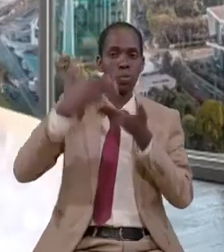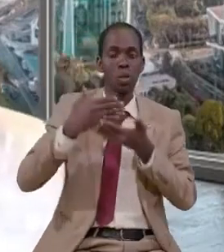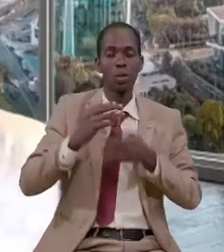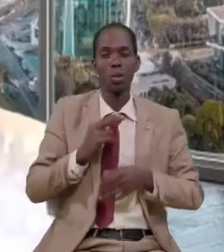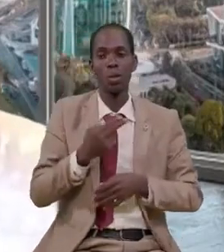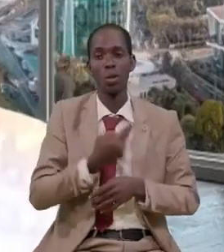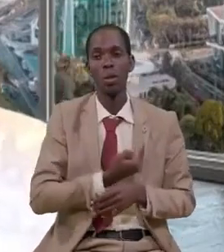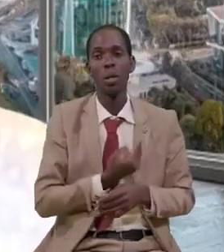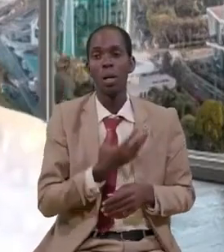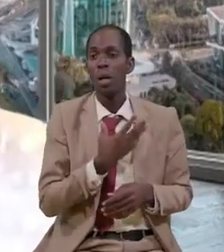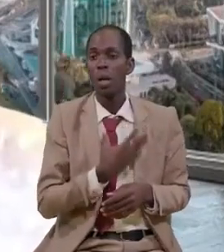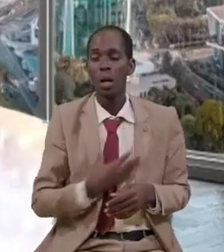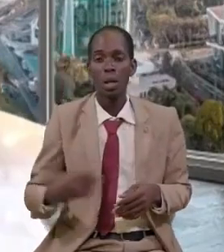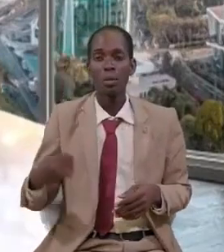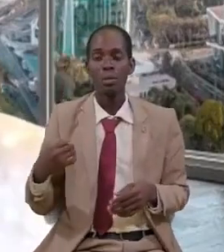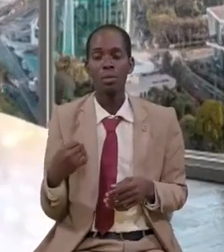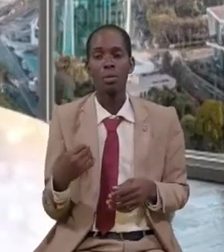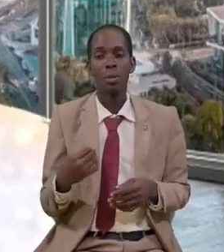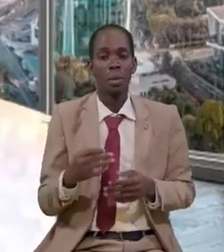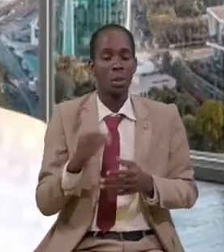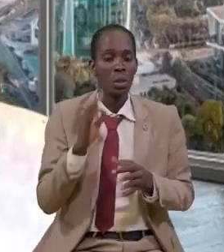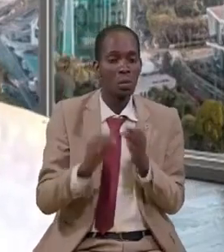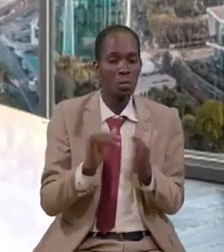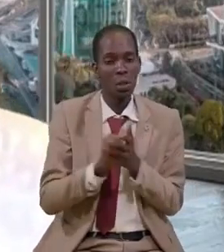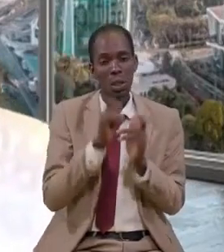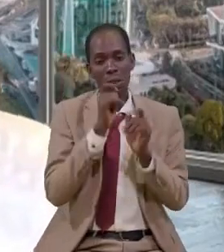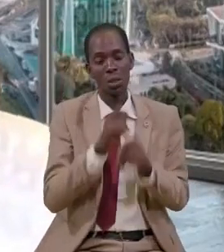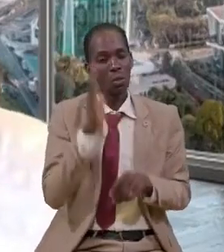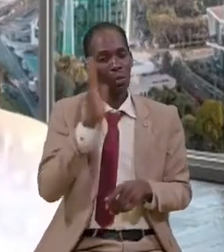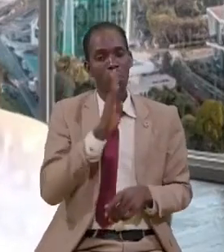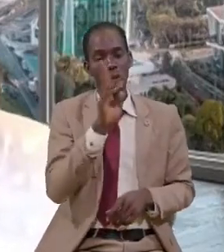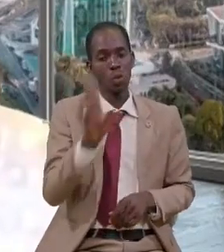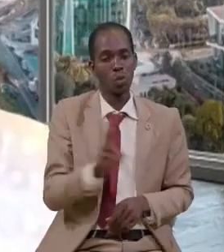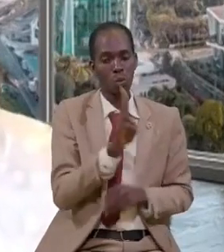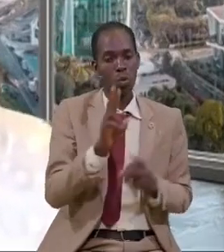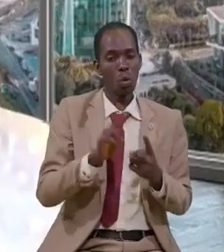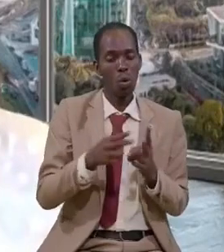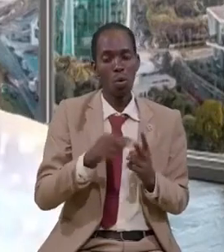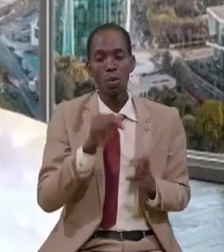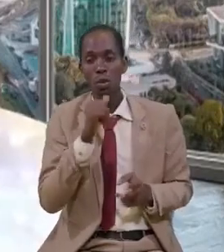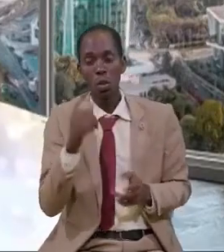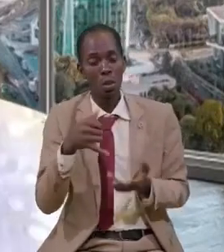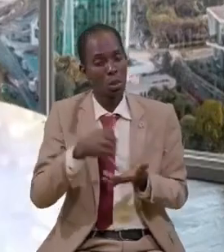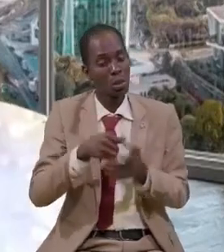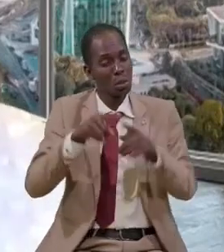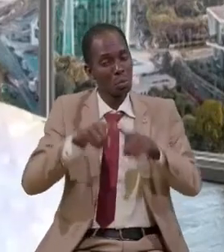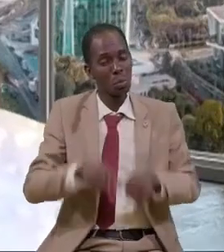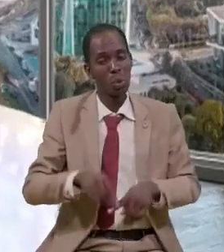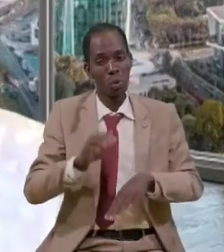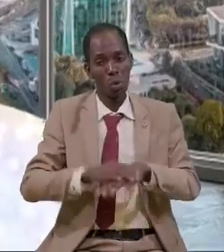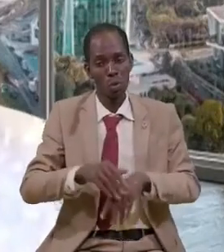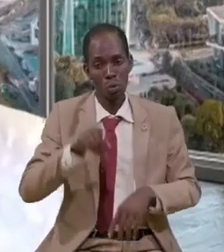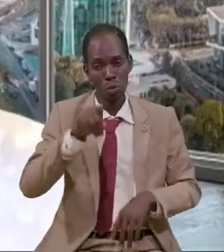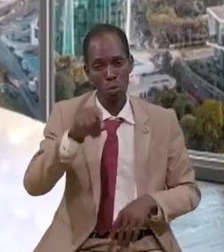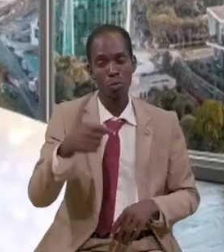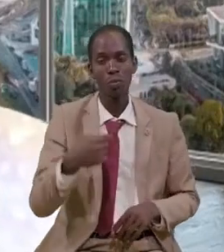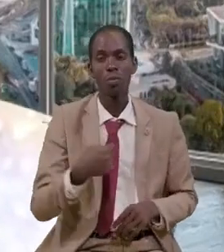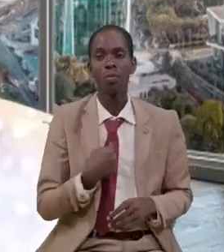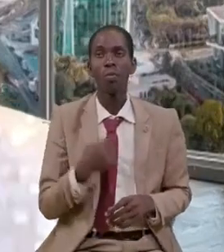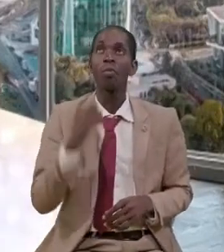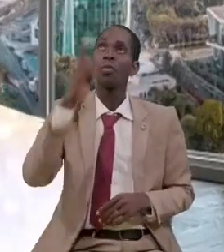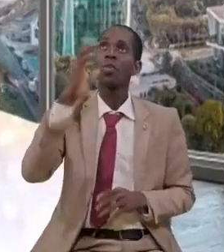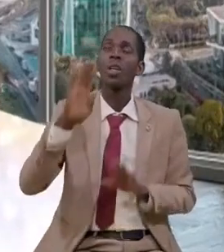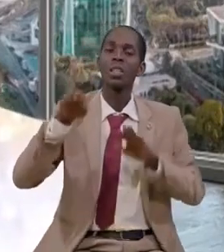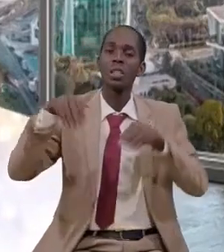going to come out is up to you and I. And whether we're going to even use it is going to be up to us. Because the Bible said God has given unto us